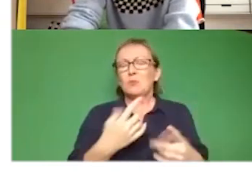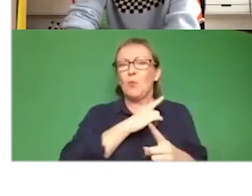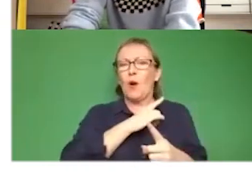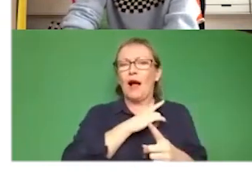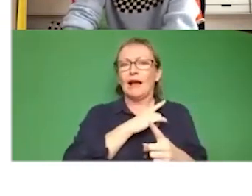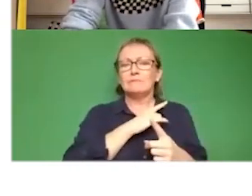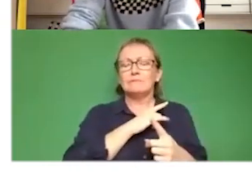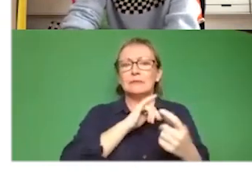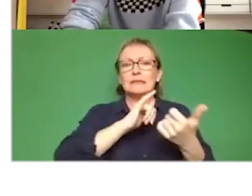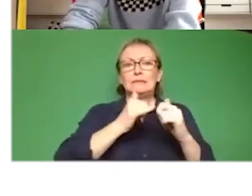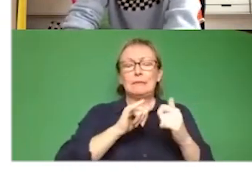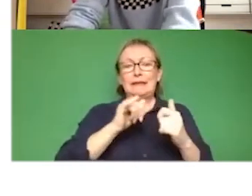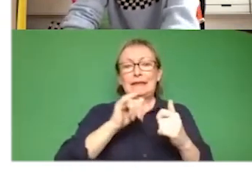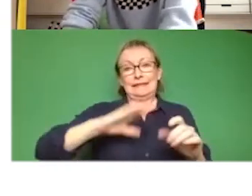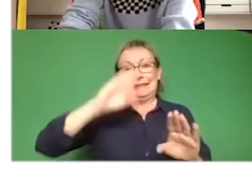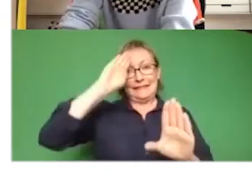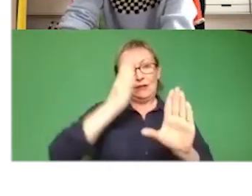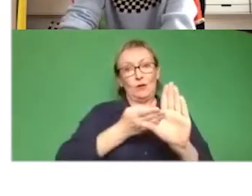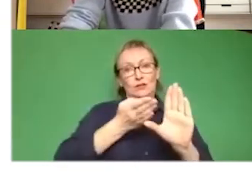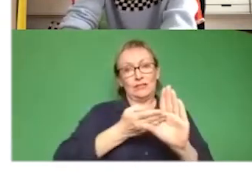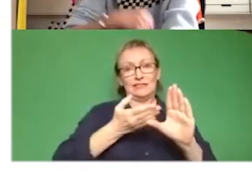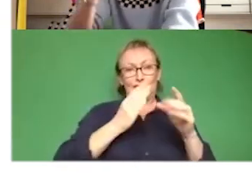a psychologist to work out.